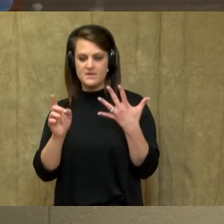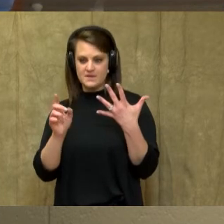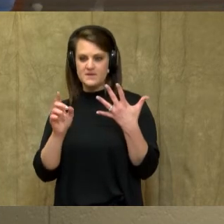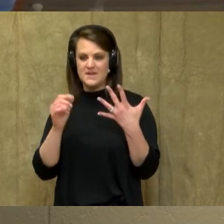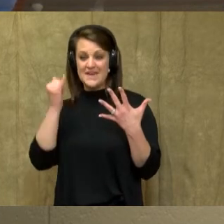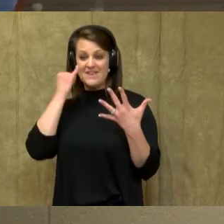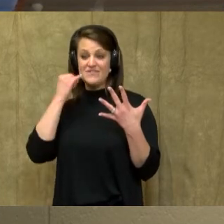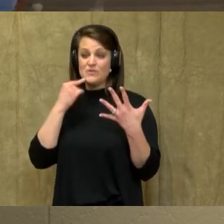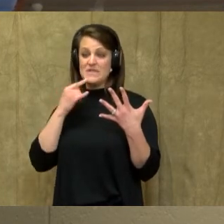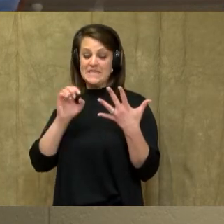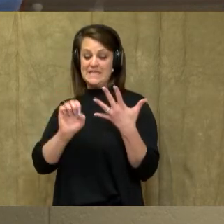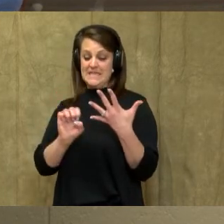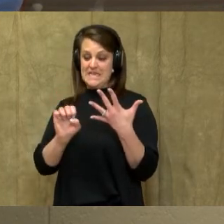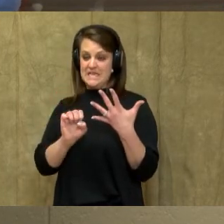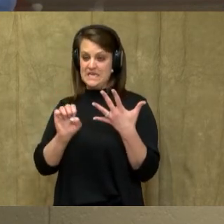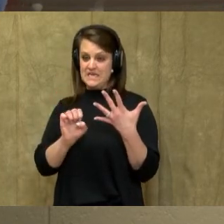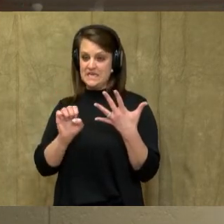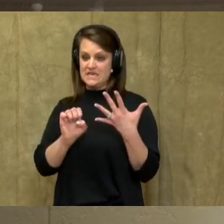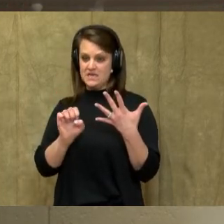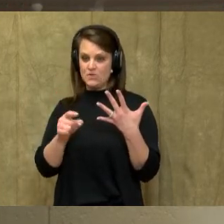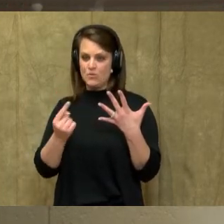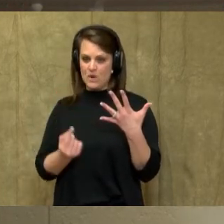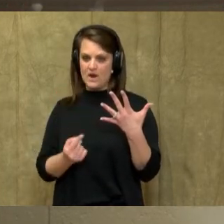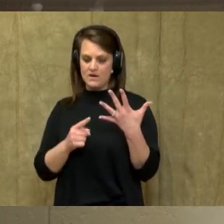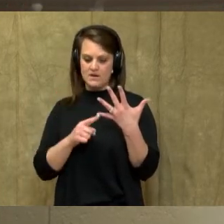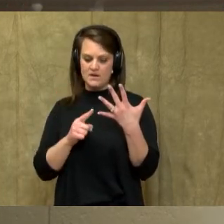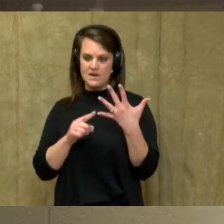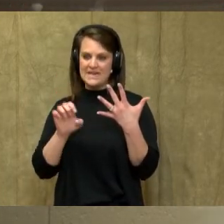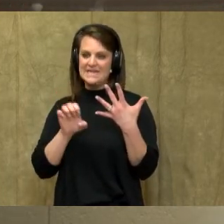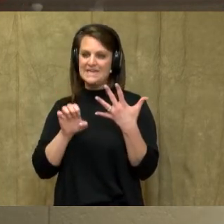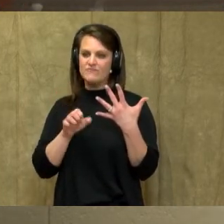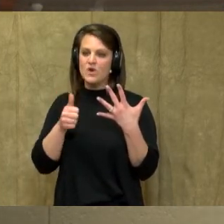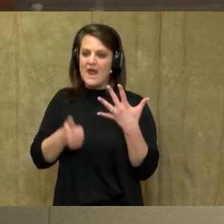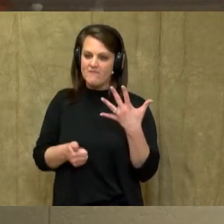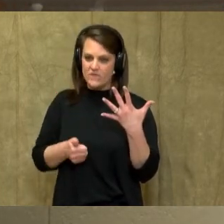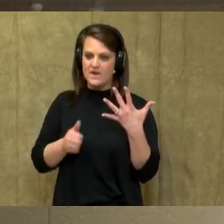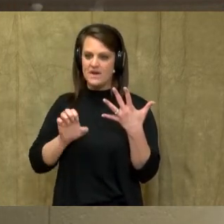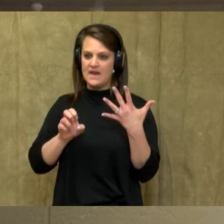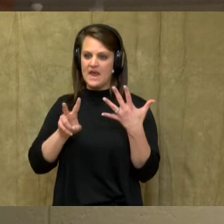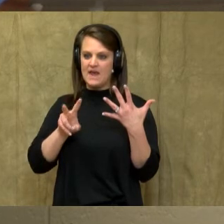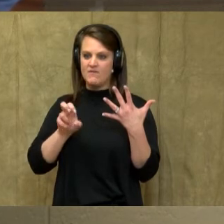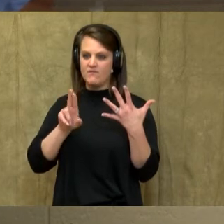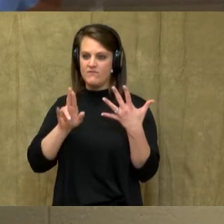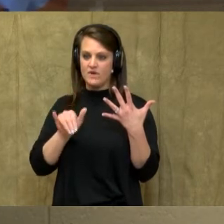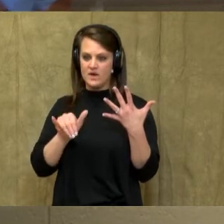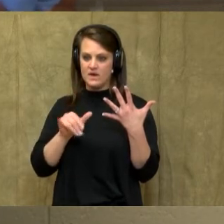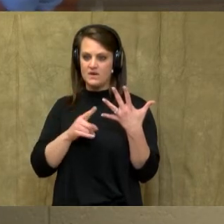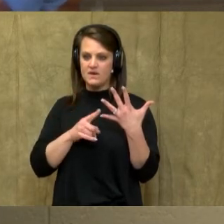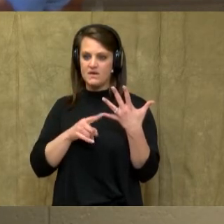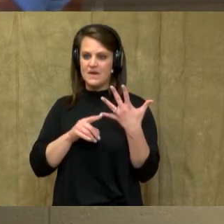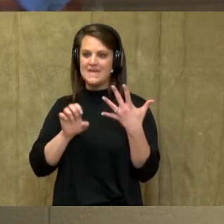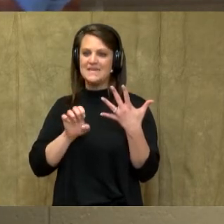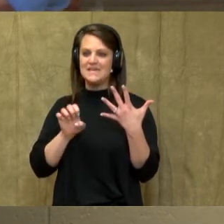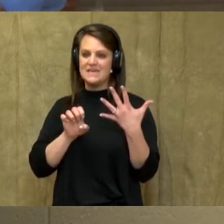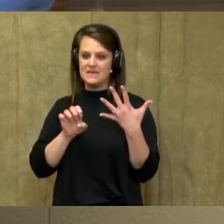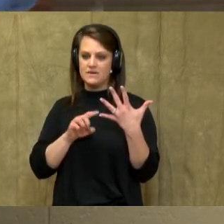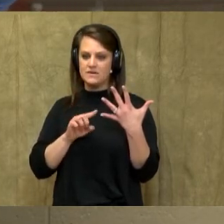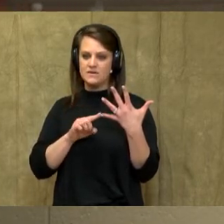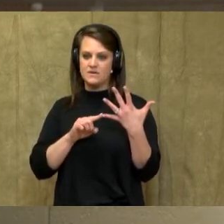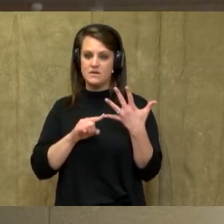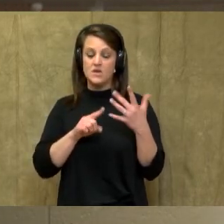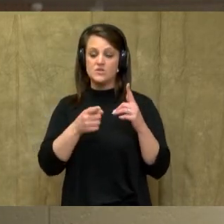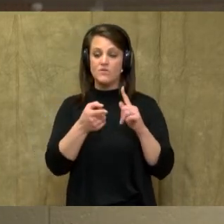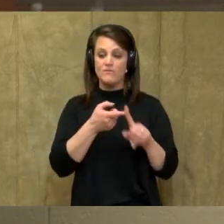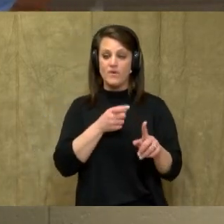If you said E, you're right. E for every. So now we finally have the letter E. Let's go from